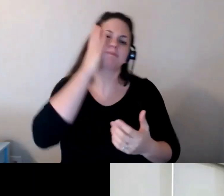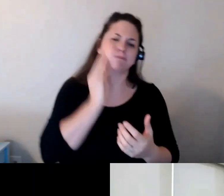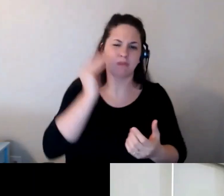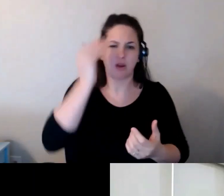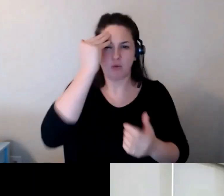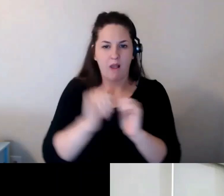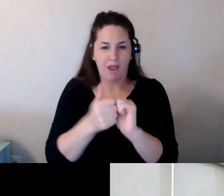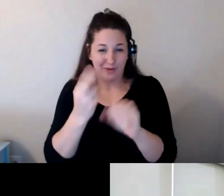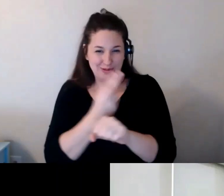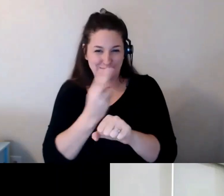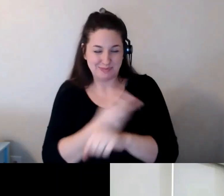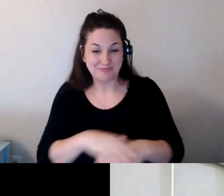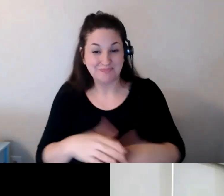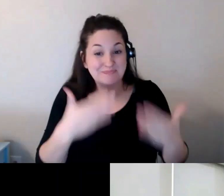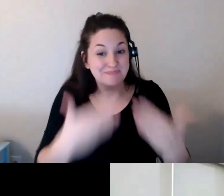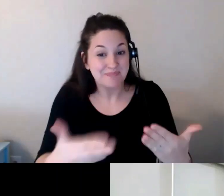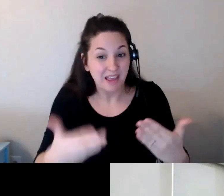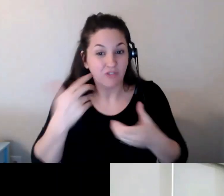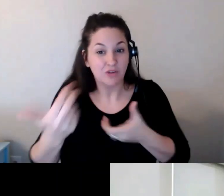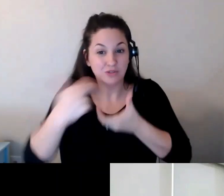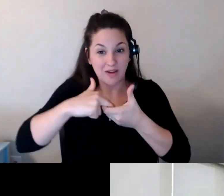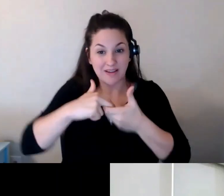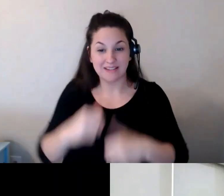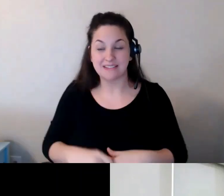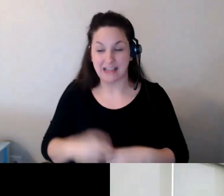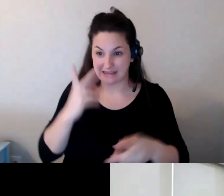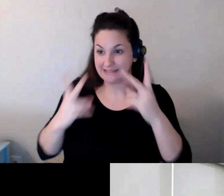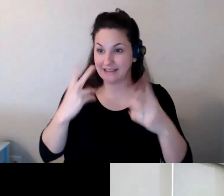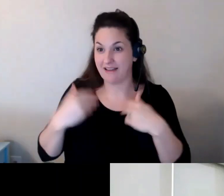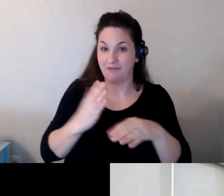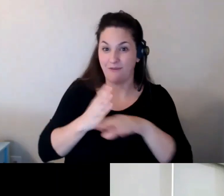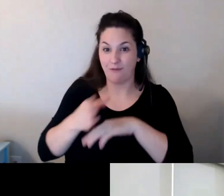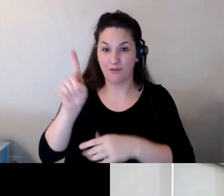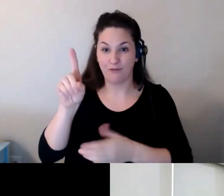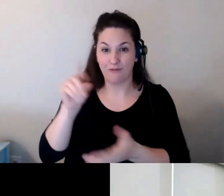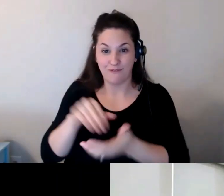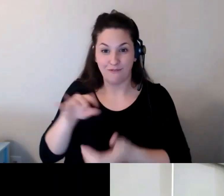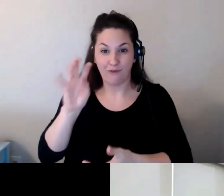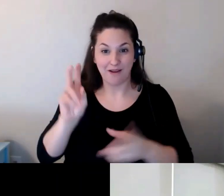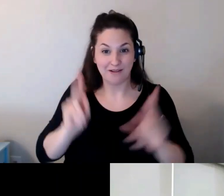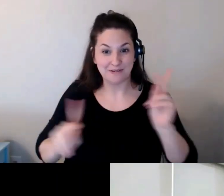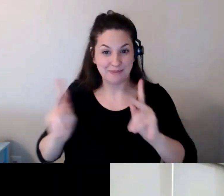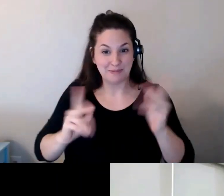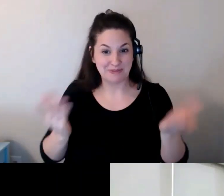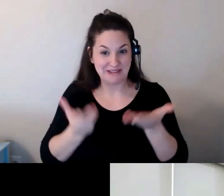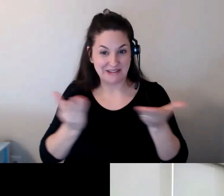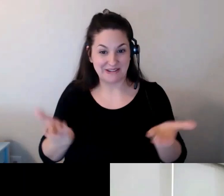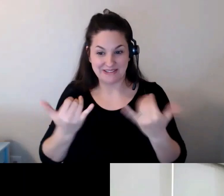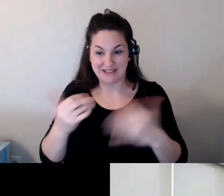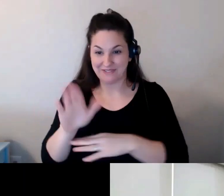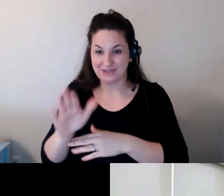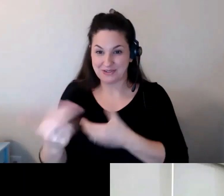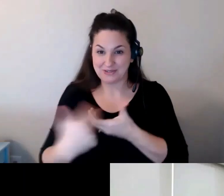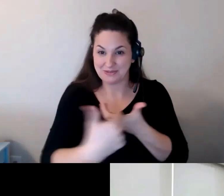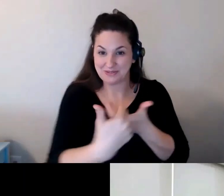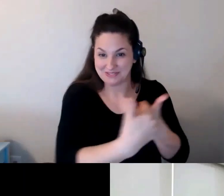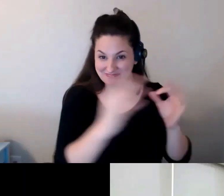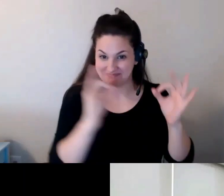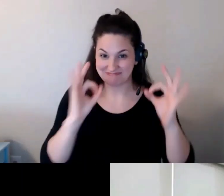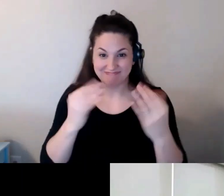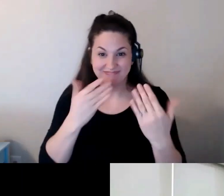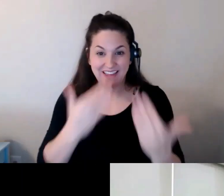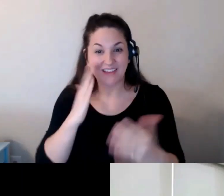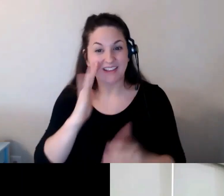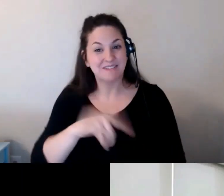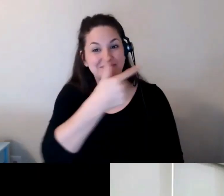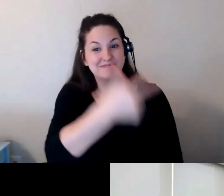So thank you for joining us. See that we've got more than 1,400 folks with us this afternoon. So thank you. And with that, I'll turn it back